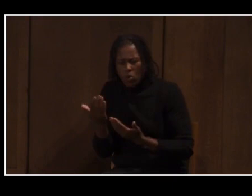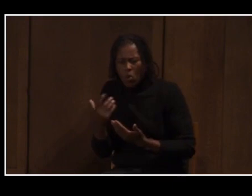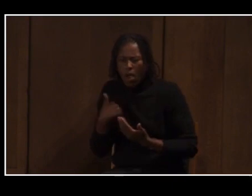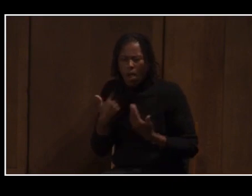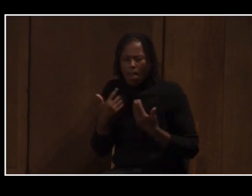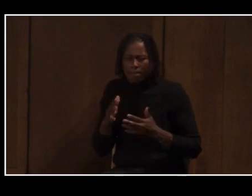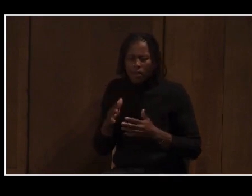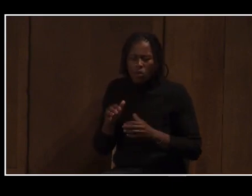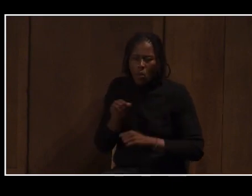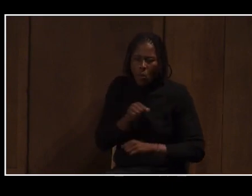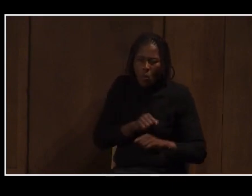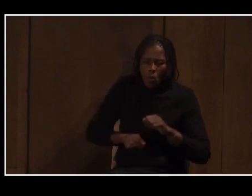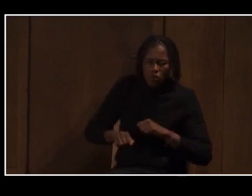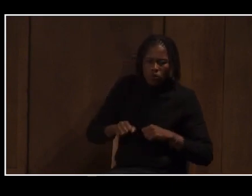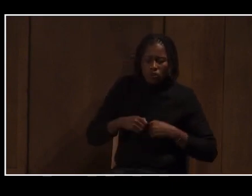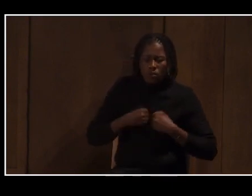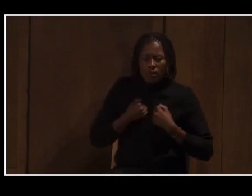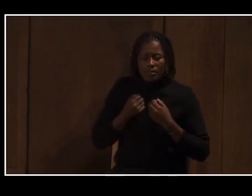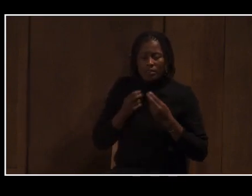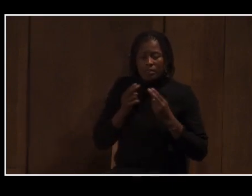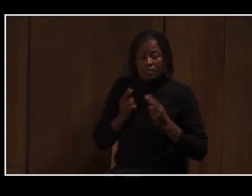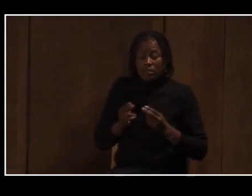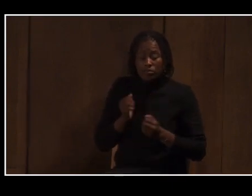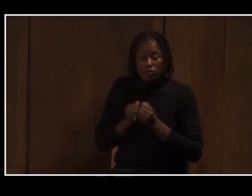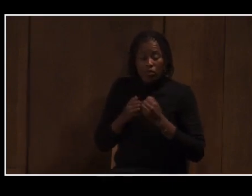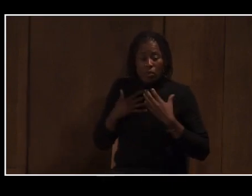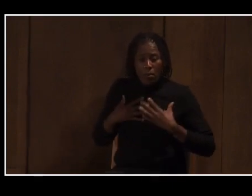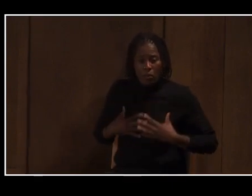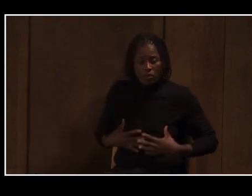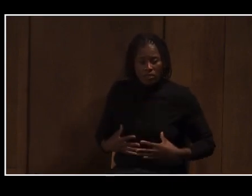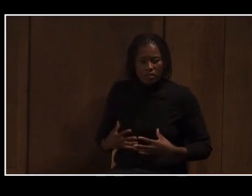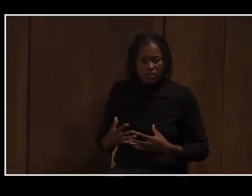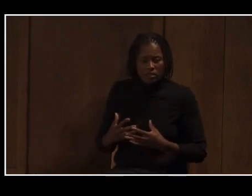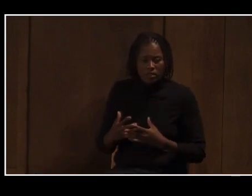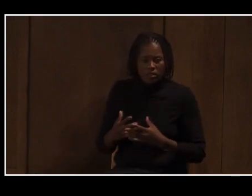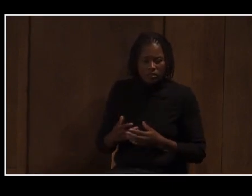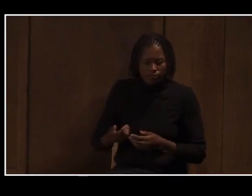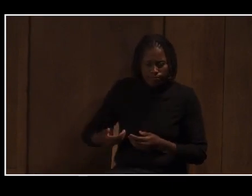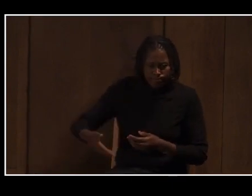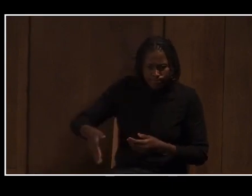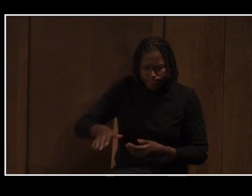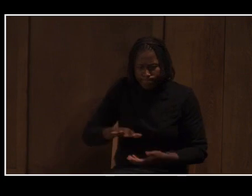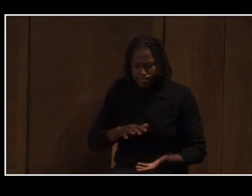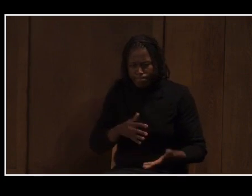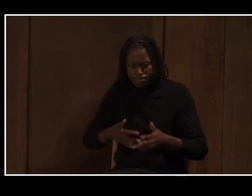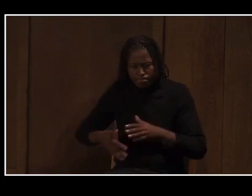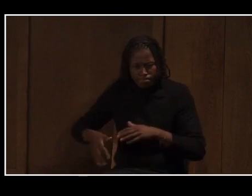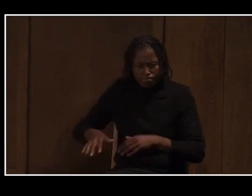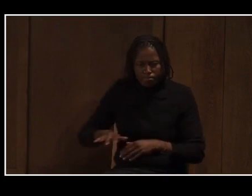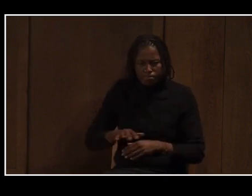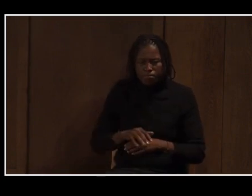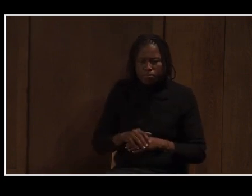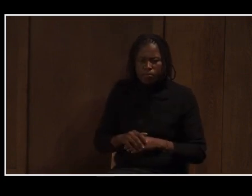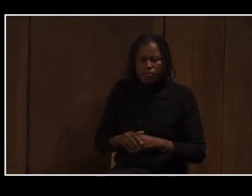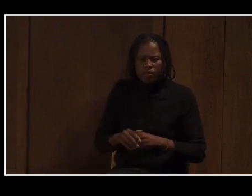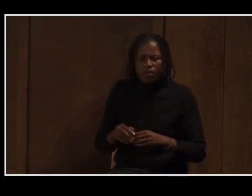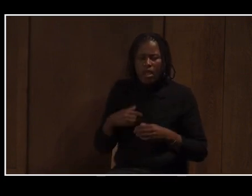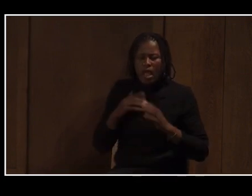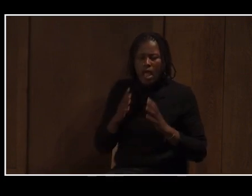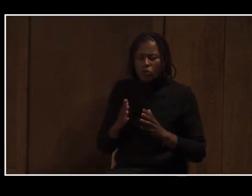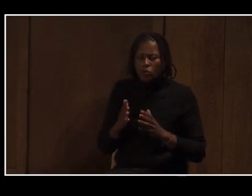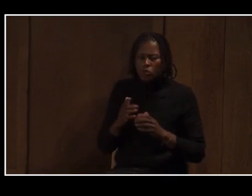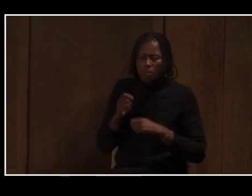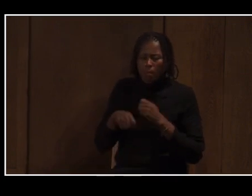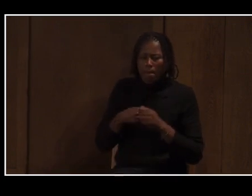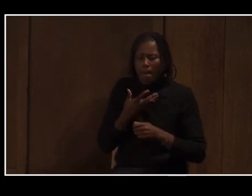rosewater. A coming-of-age ritual that was intended to make me a man because there was no time to be a feminine orphan boy